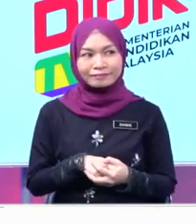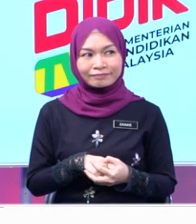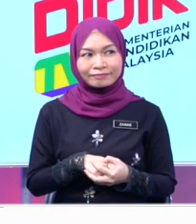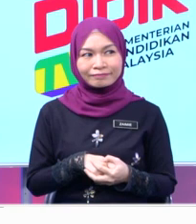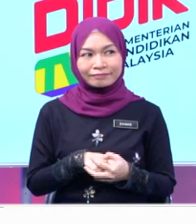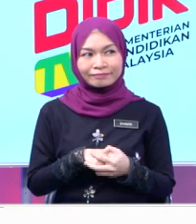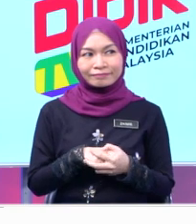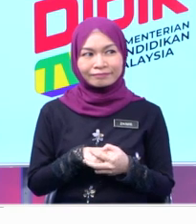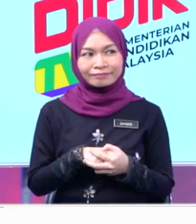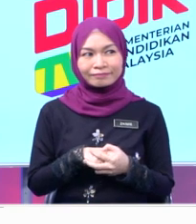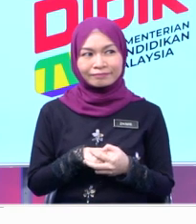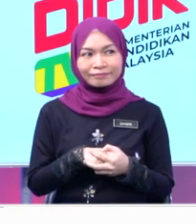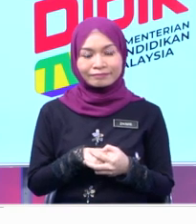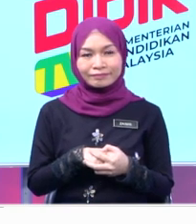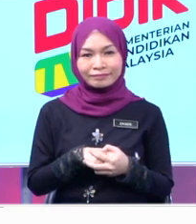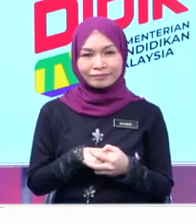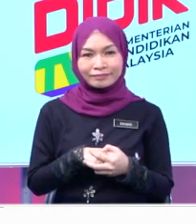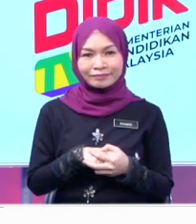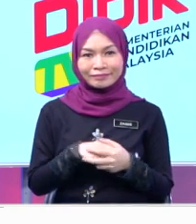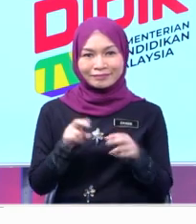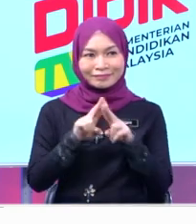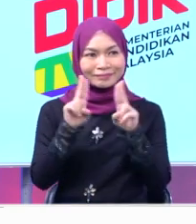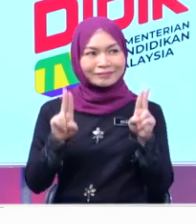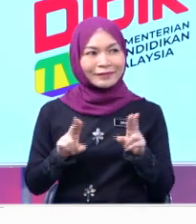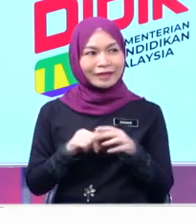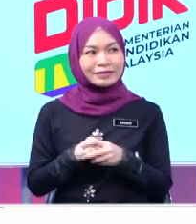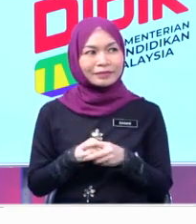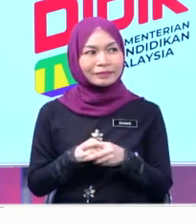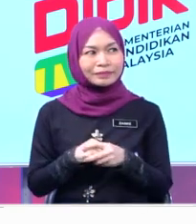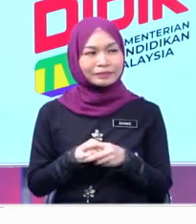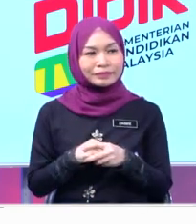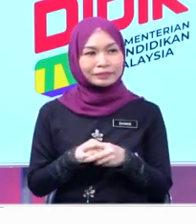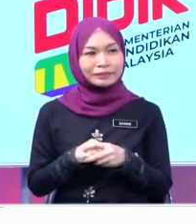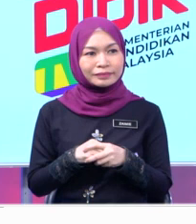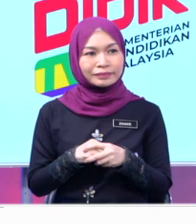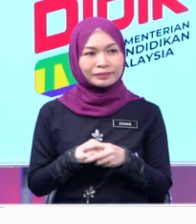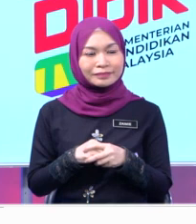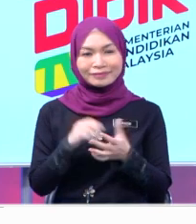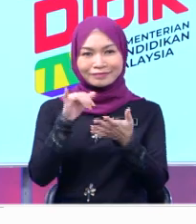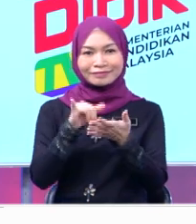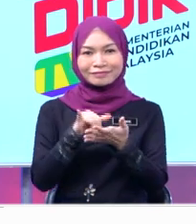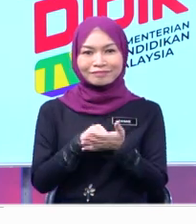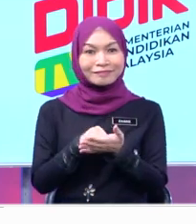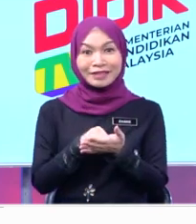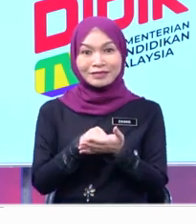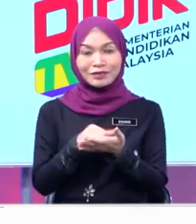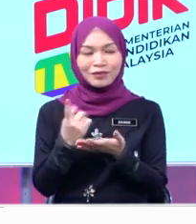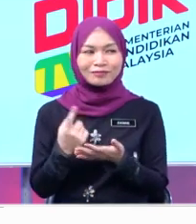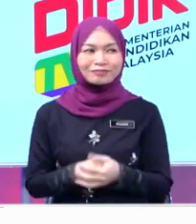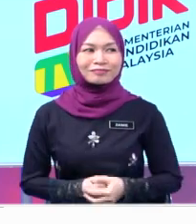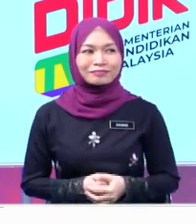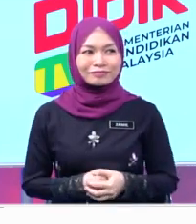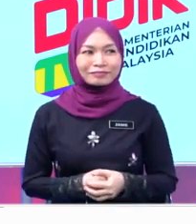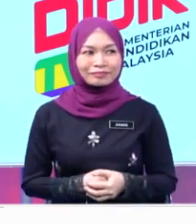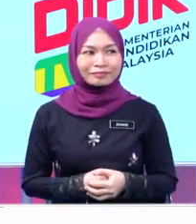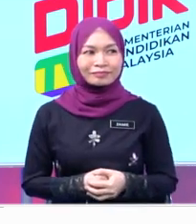Okay, so we Okay. have to write our essay. Yes. So just circle the topic. Itu saja. That's all. Okay, okay. From